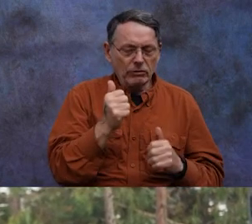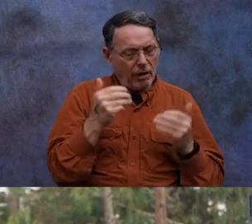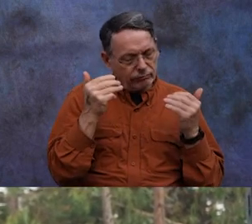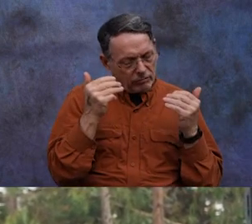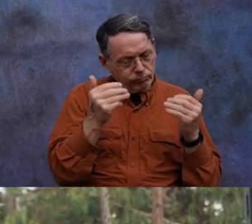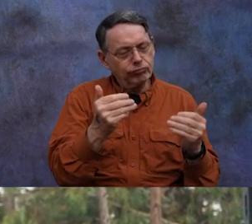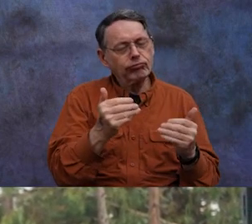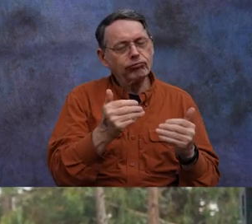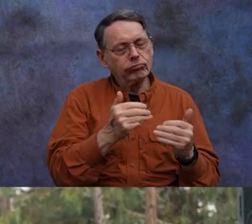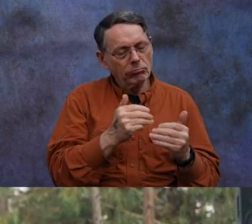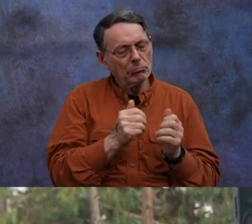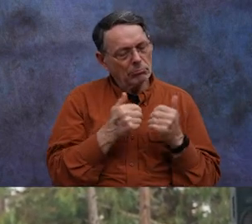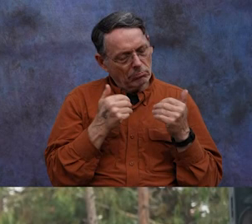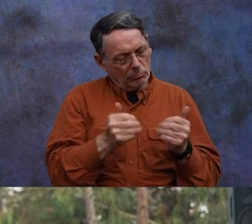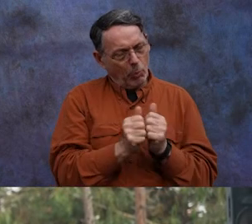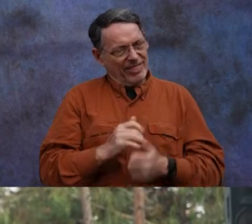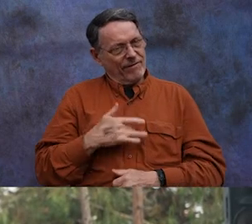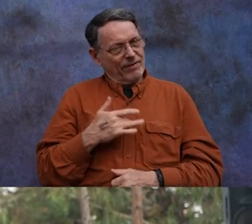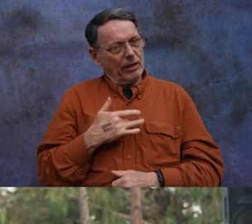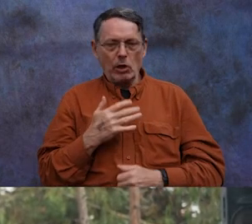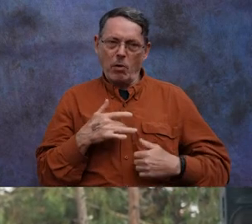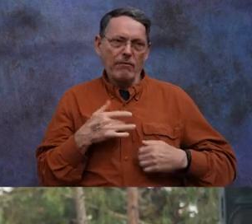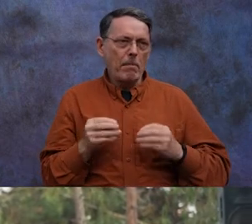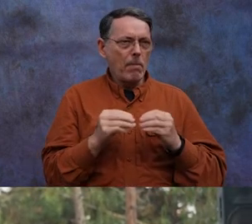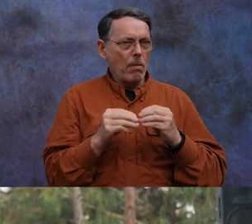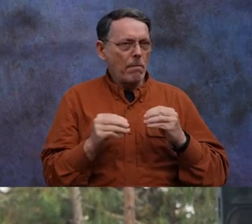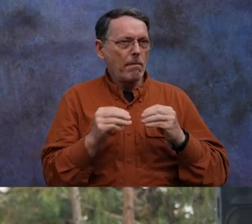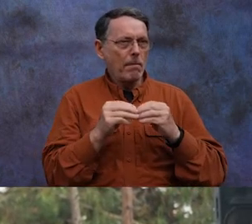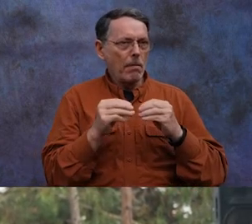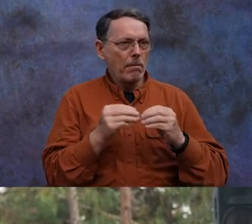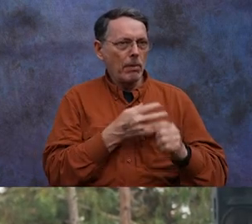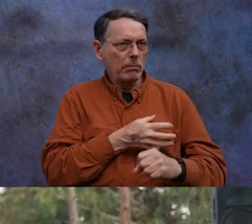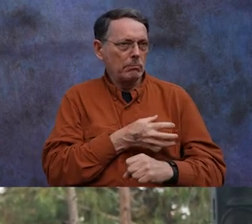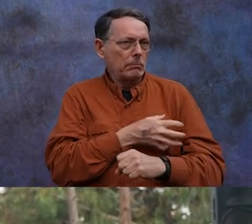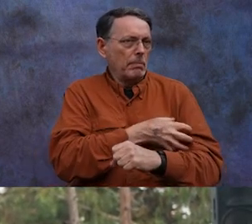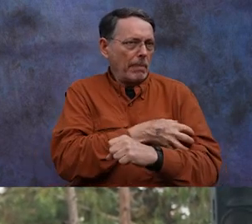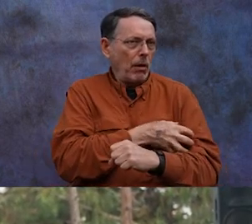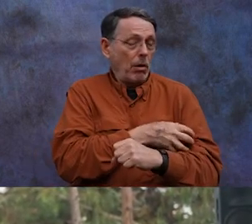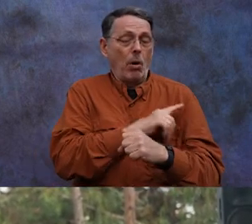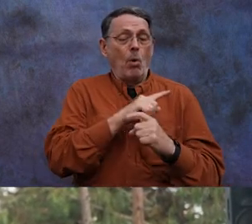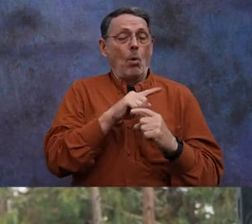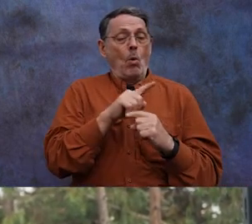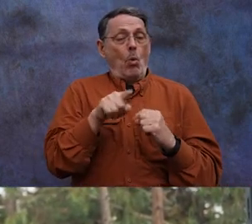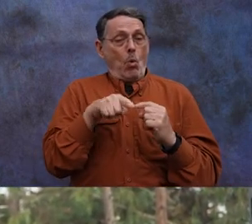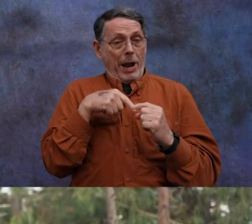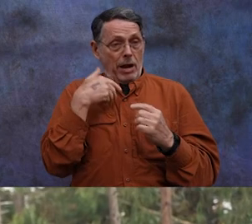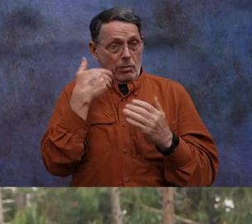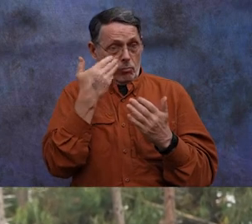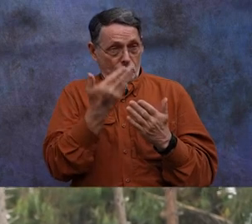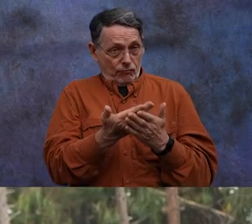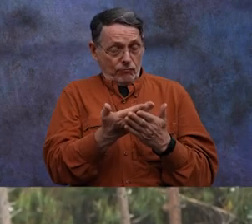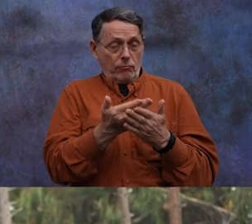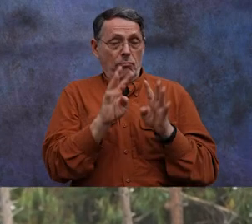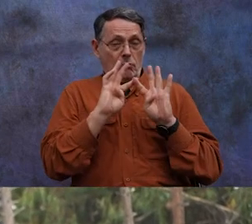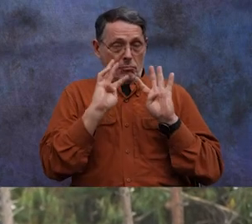it, it will build the power. And when we get to the center, when everyone's turned